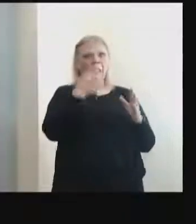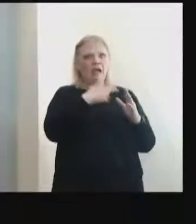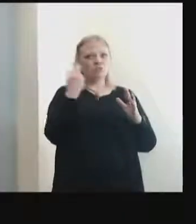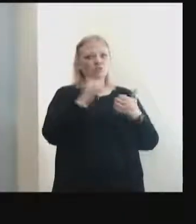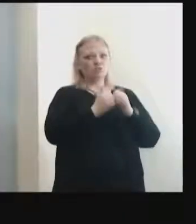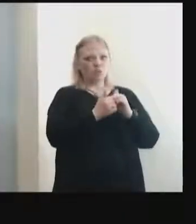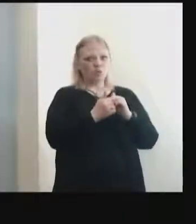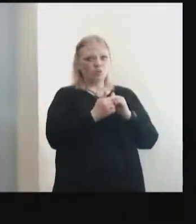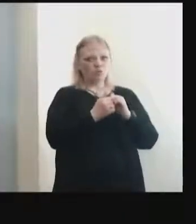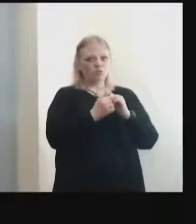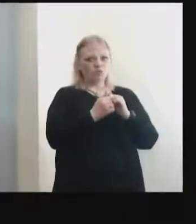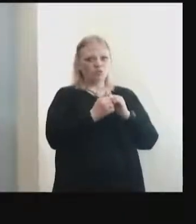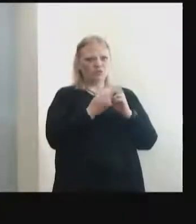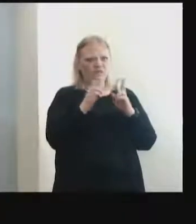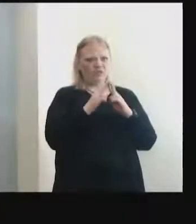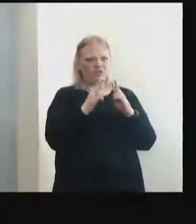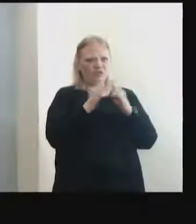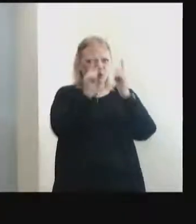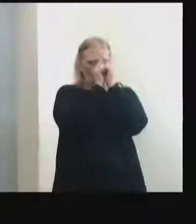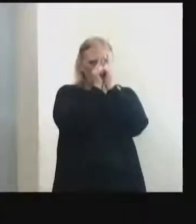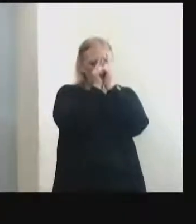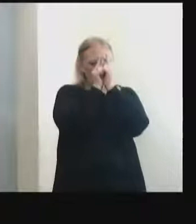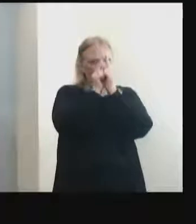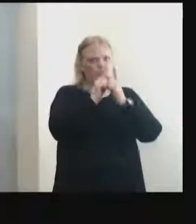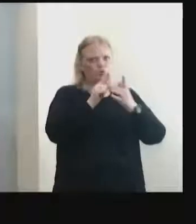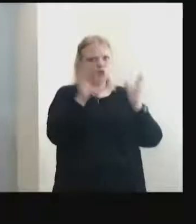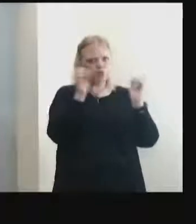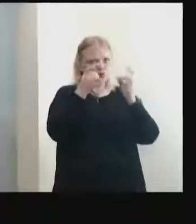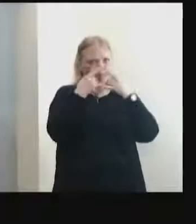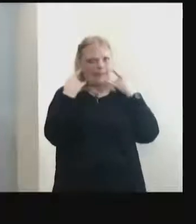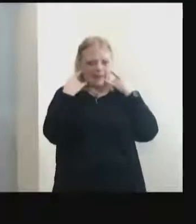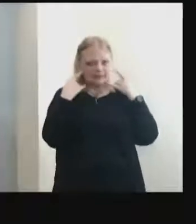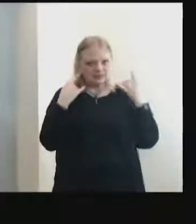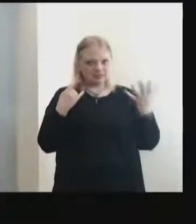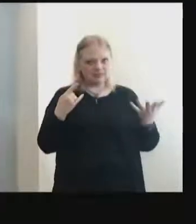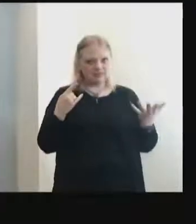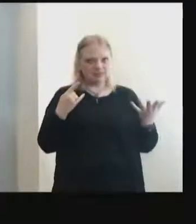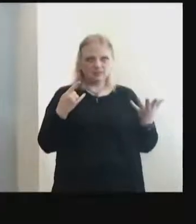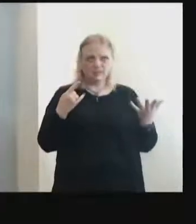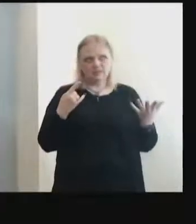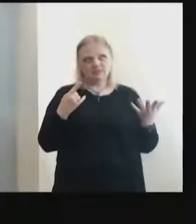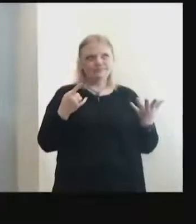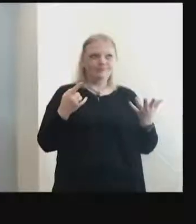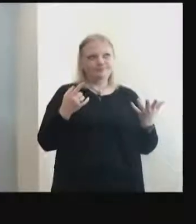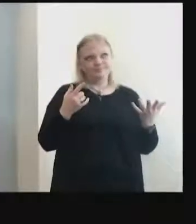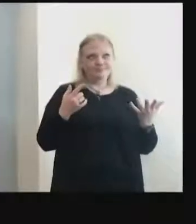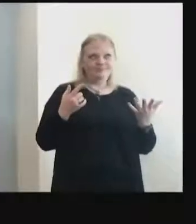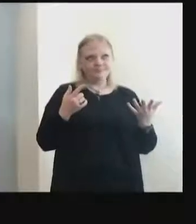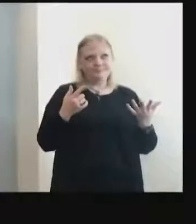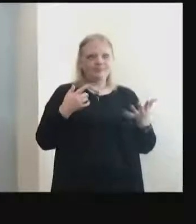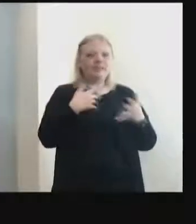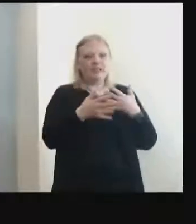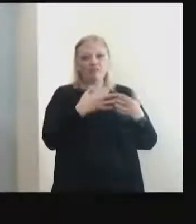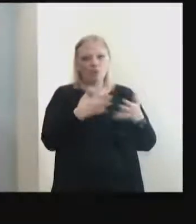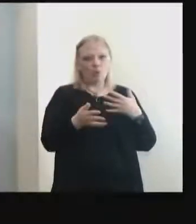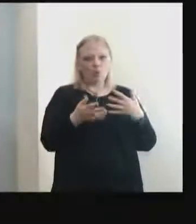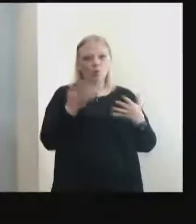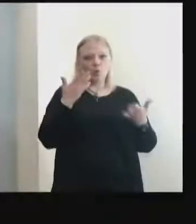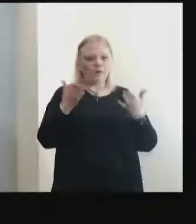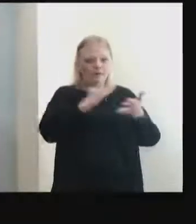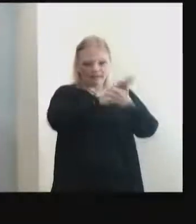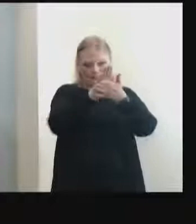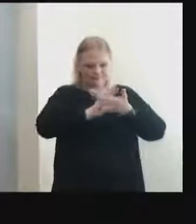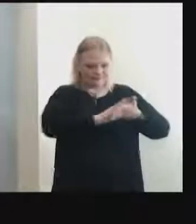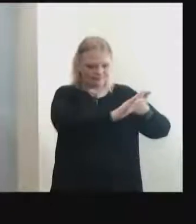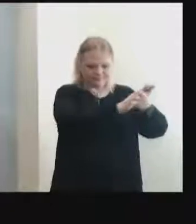are very close together, not really masked, and there's, even though they might wipe down